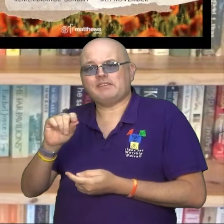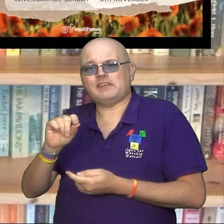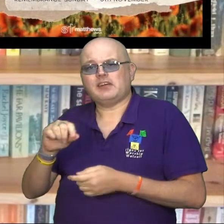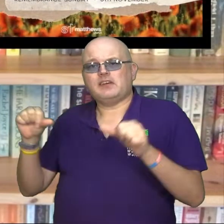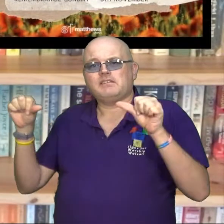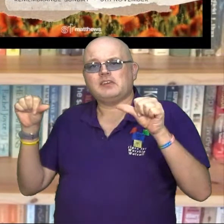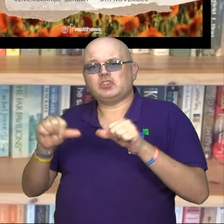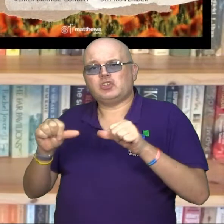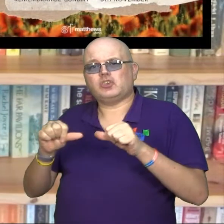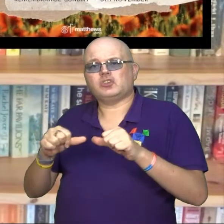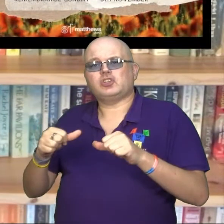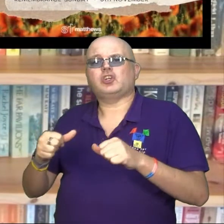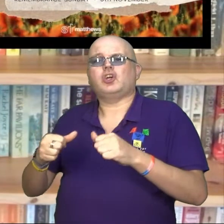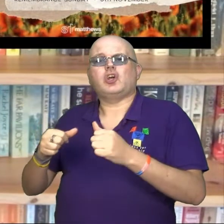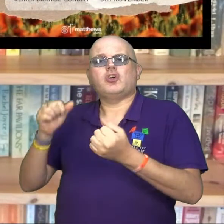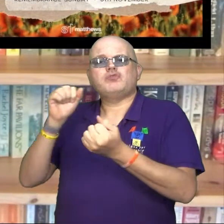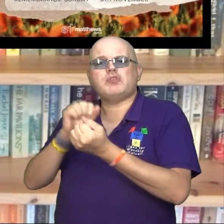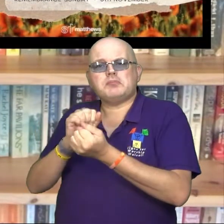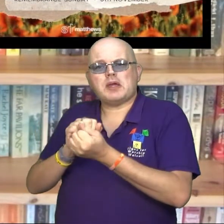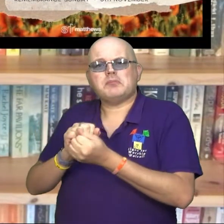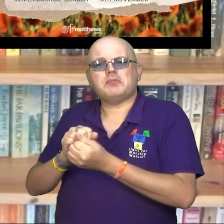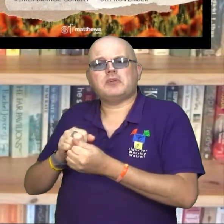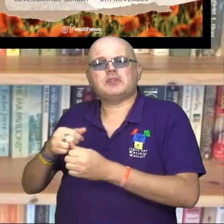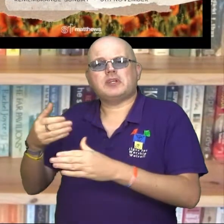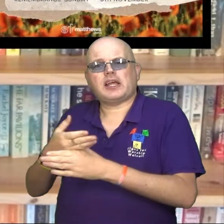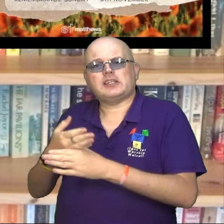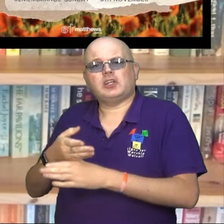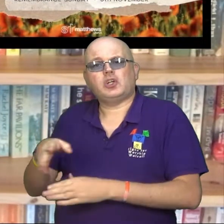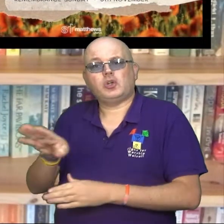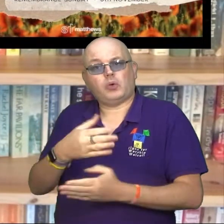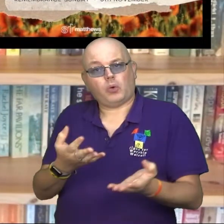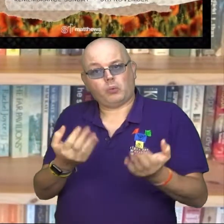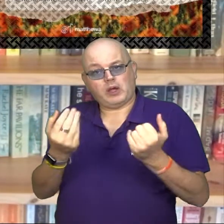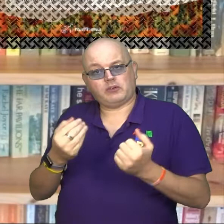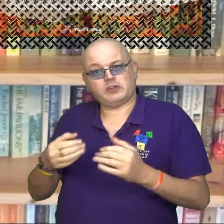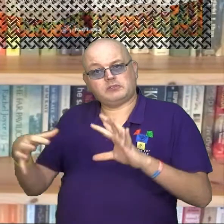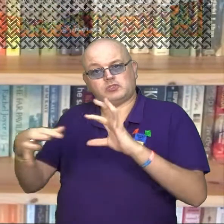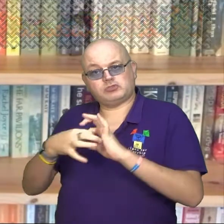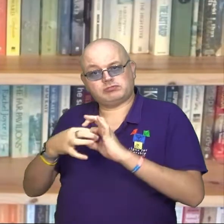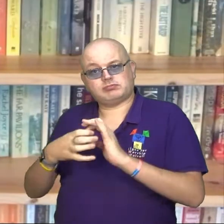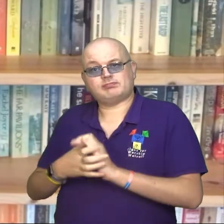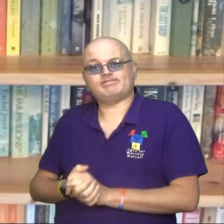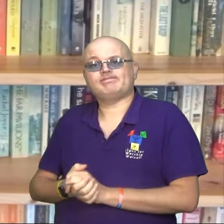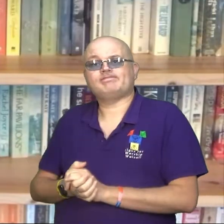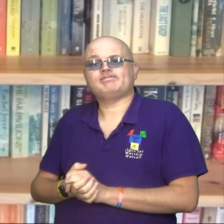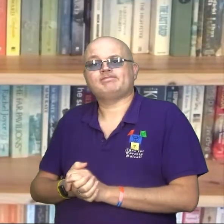o'clock, there will be a short act of remembrance over which you are also welcome to join us.